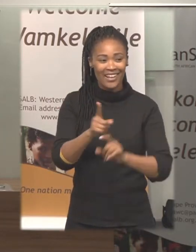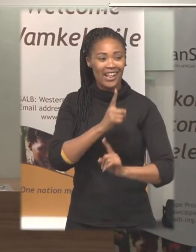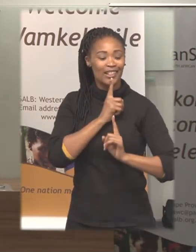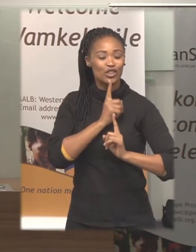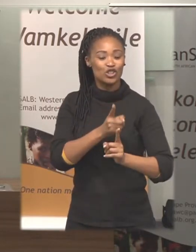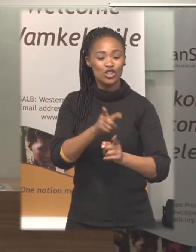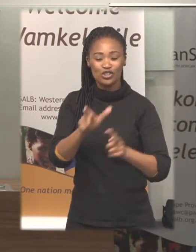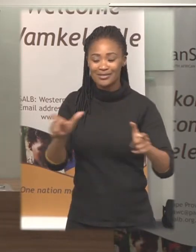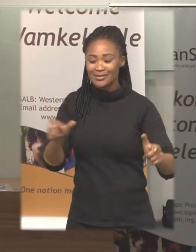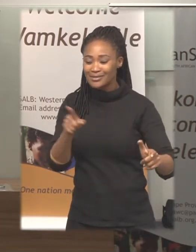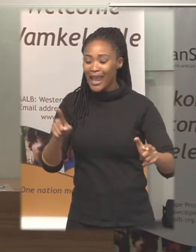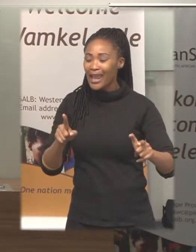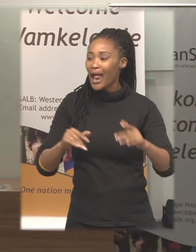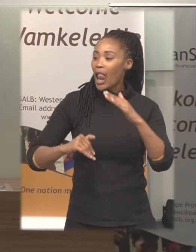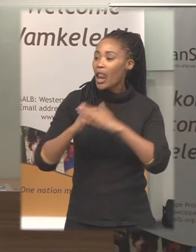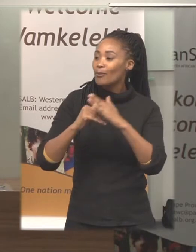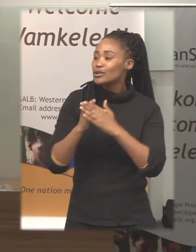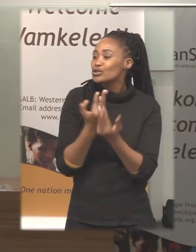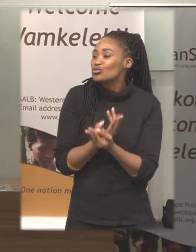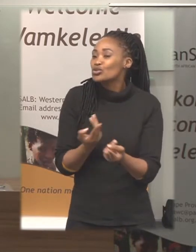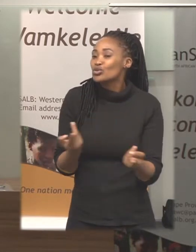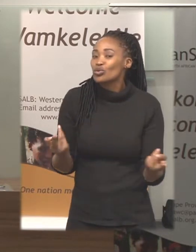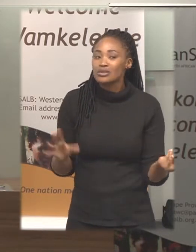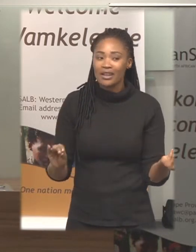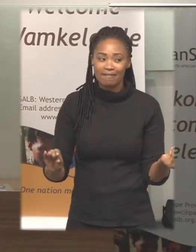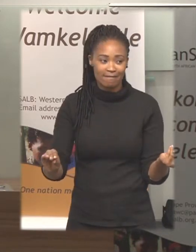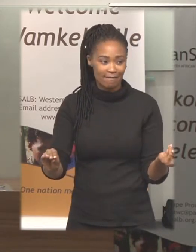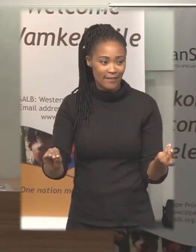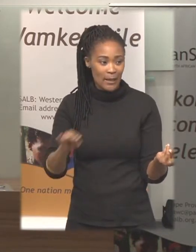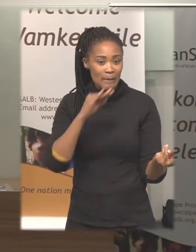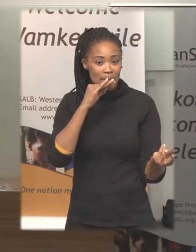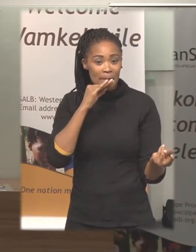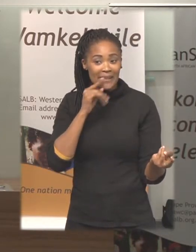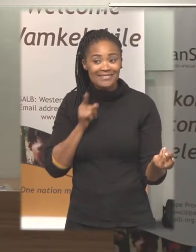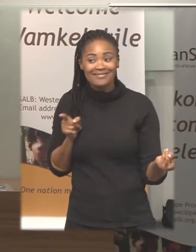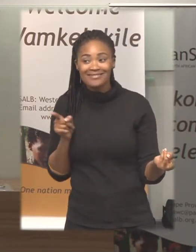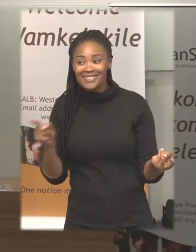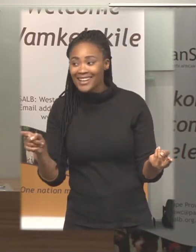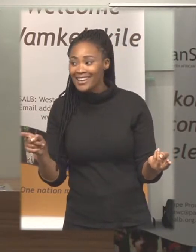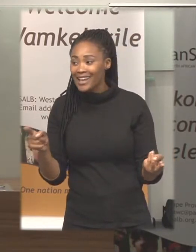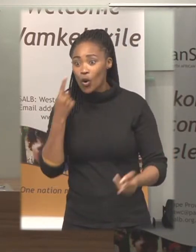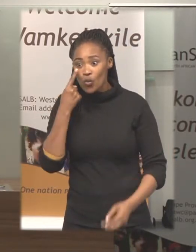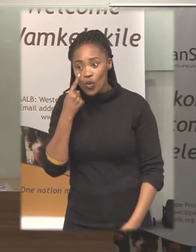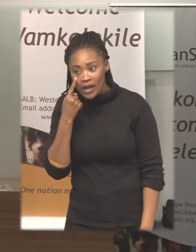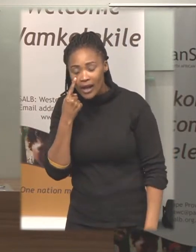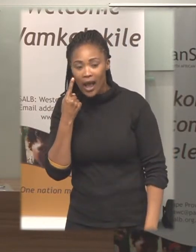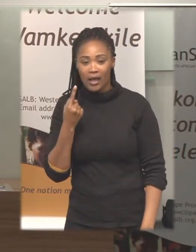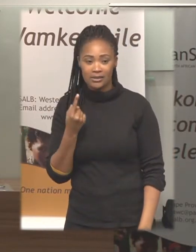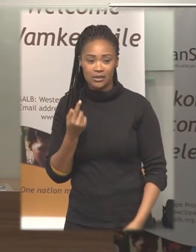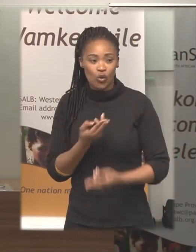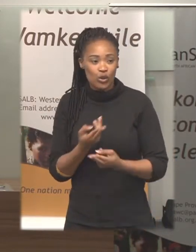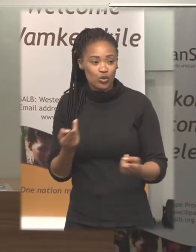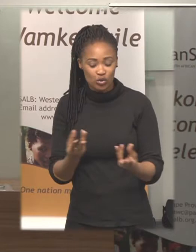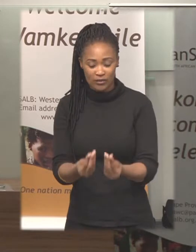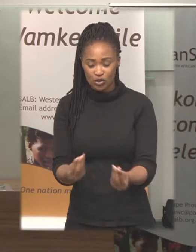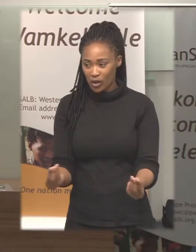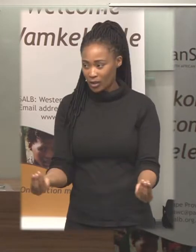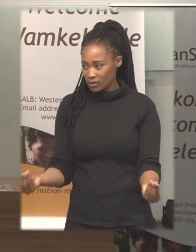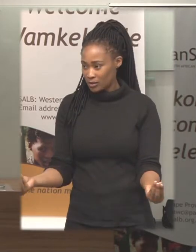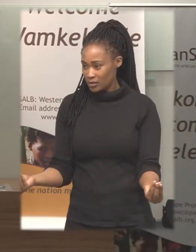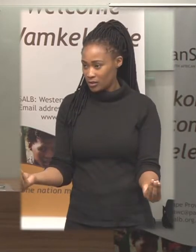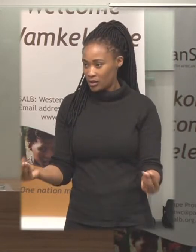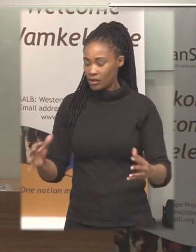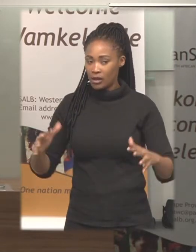teacher's limited resources do not enable her to recognize the resources of the child.